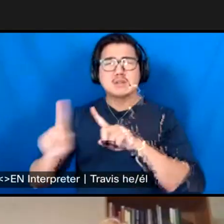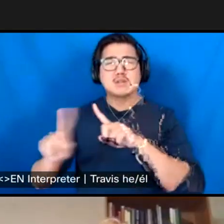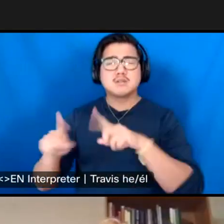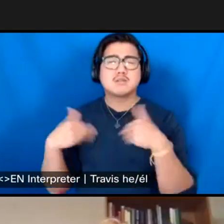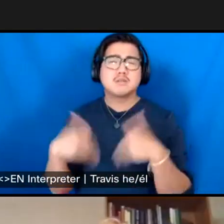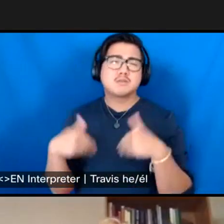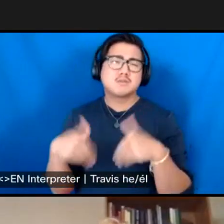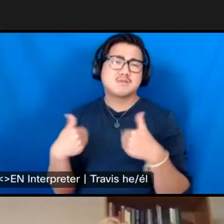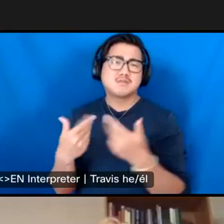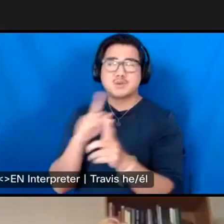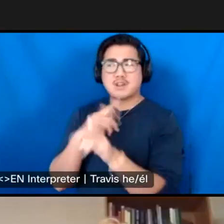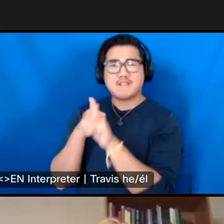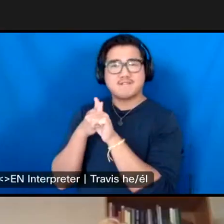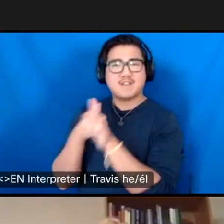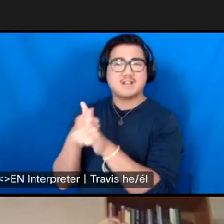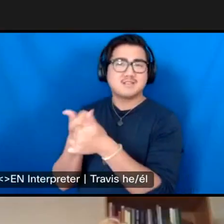in Mexico.